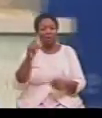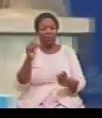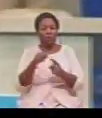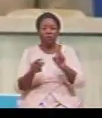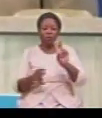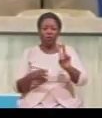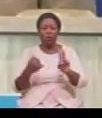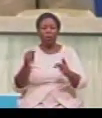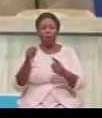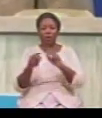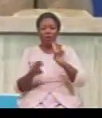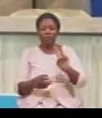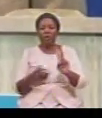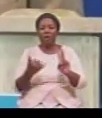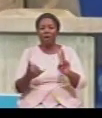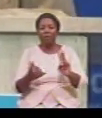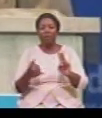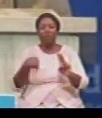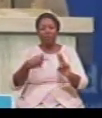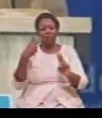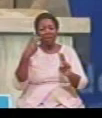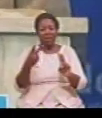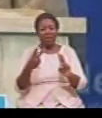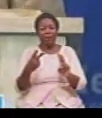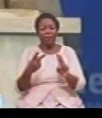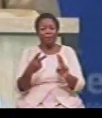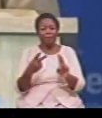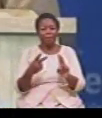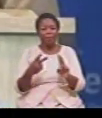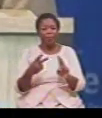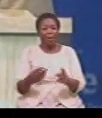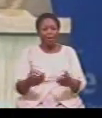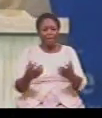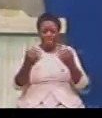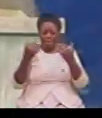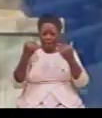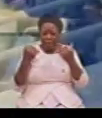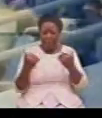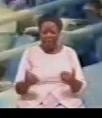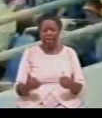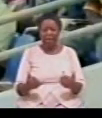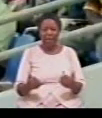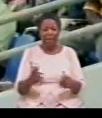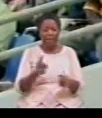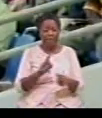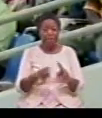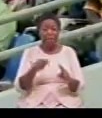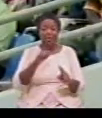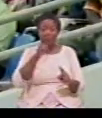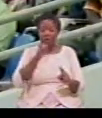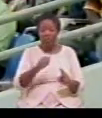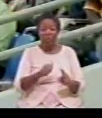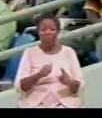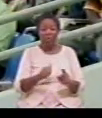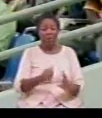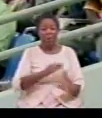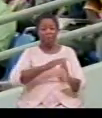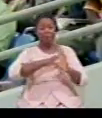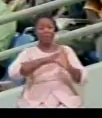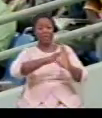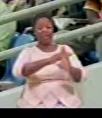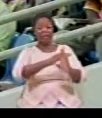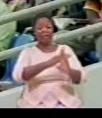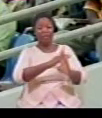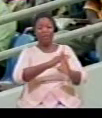two. Number two, we're looking at present but not preventable,